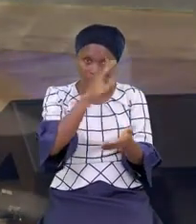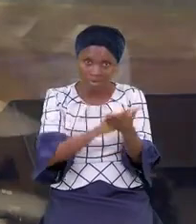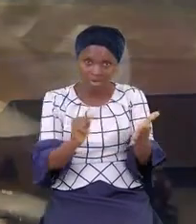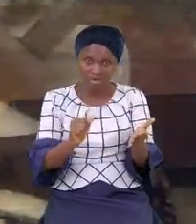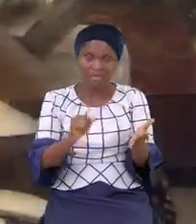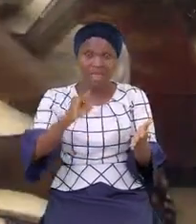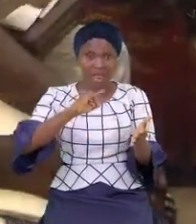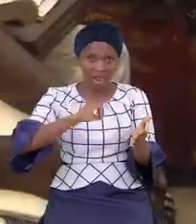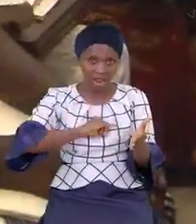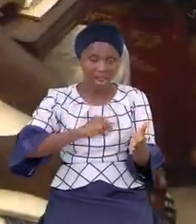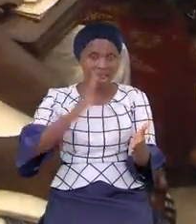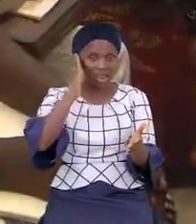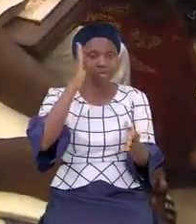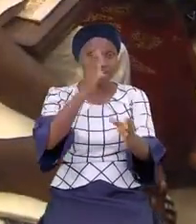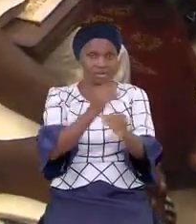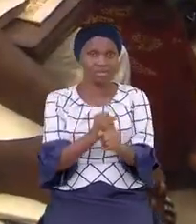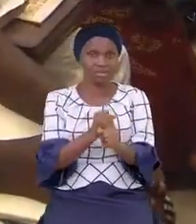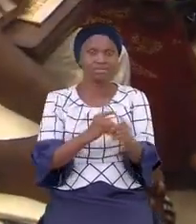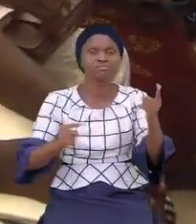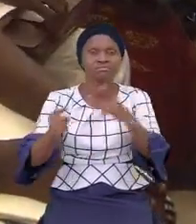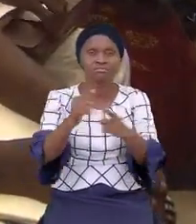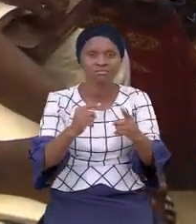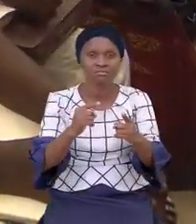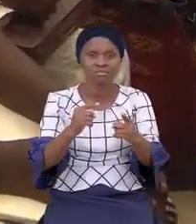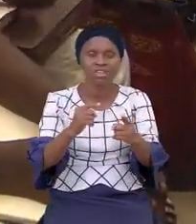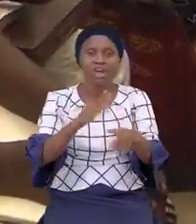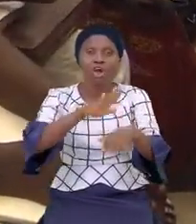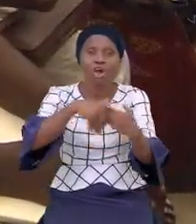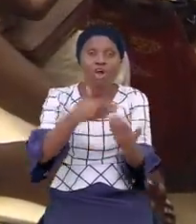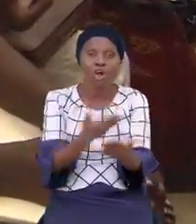And all things, say it, and all things,